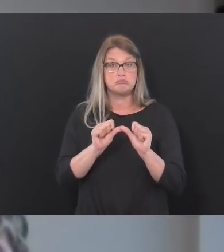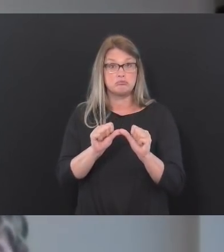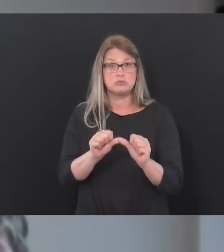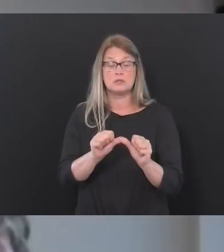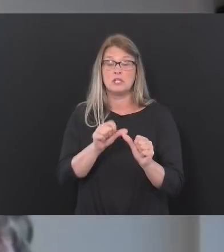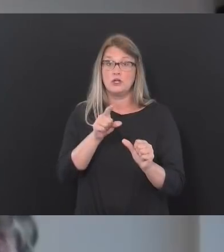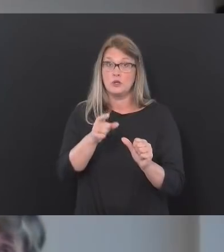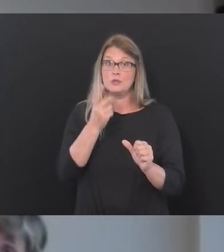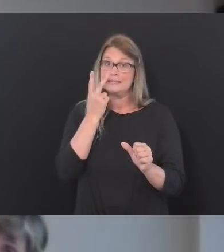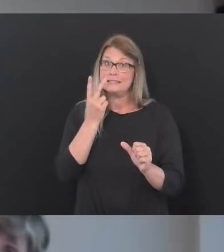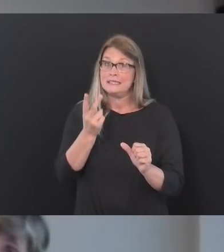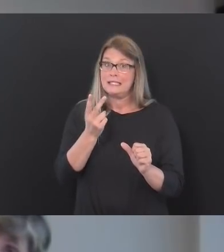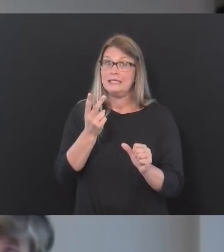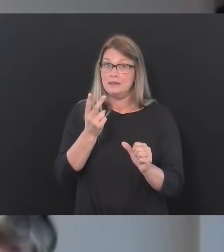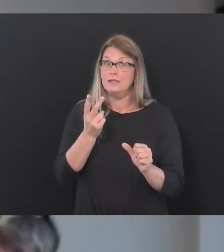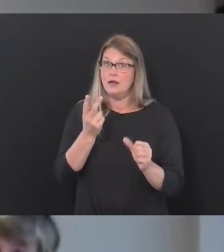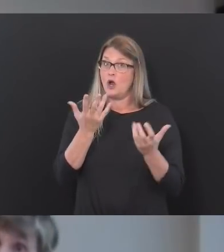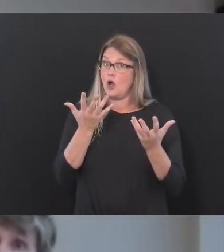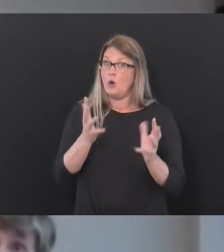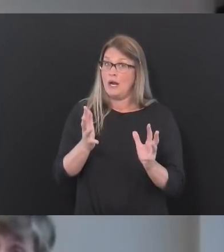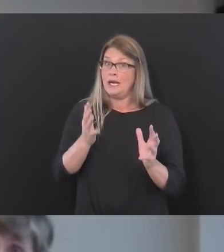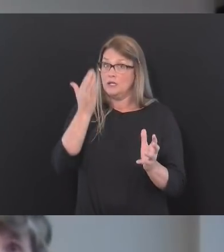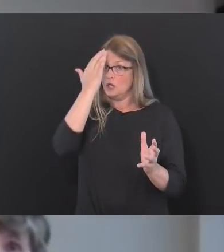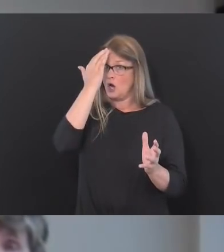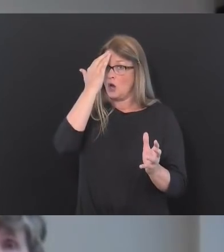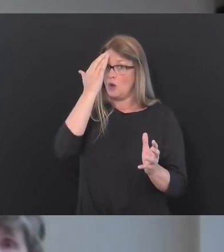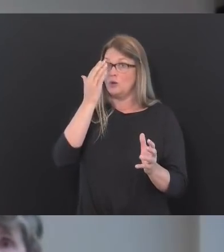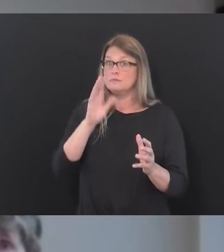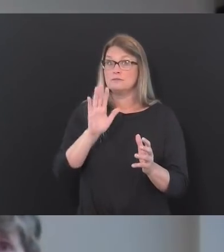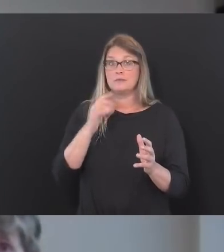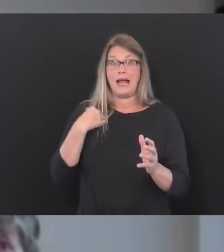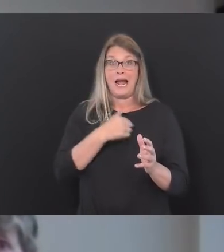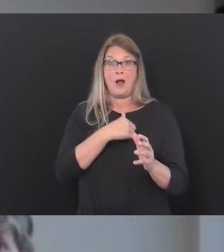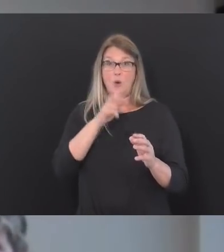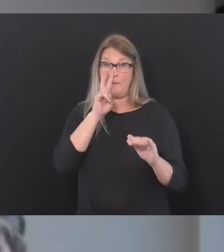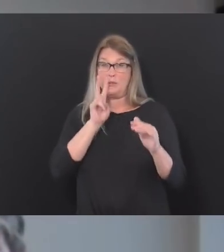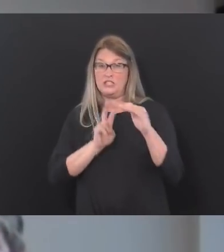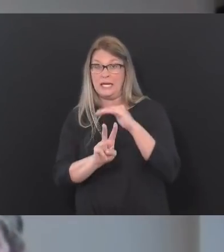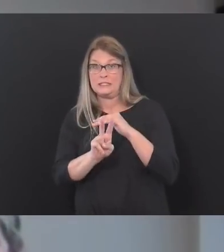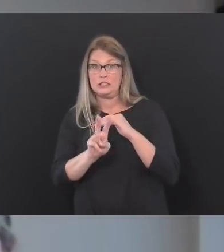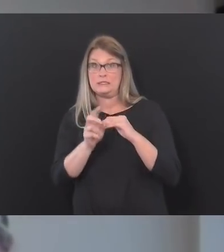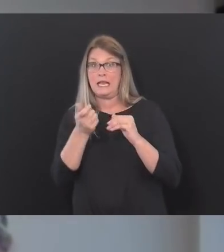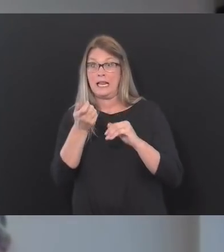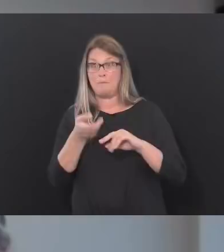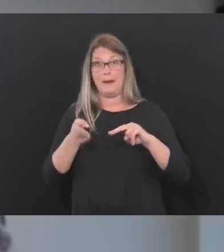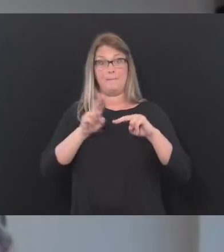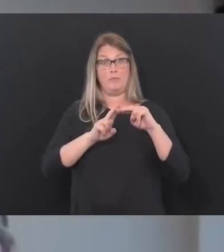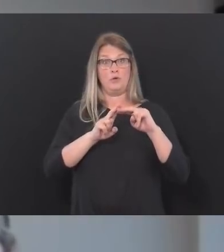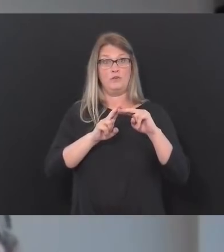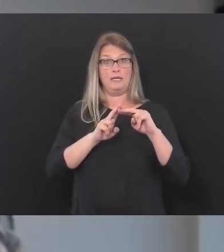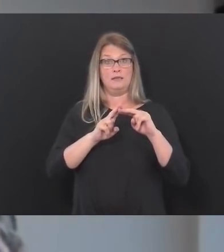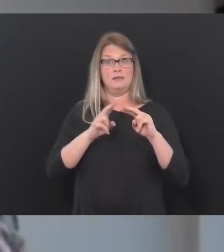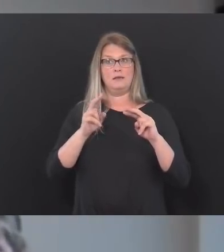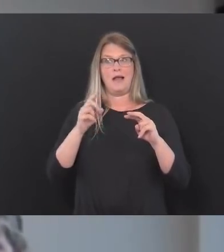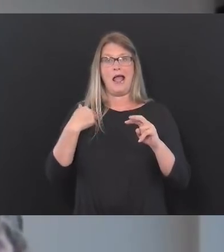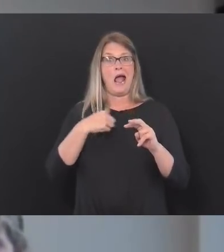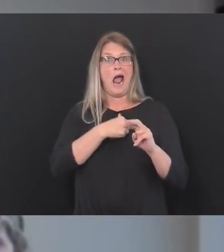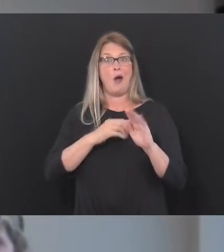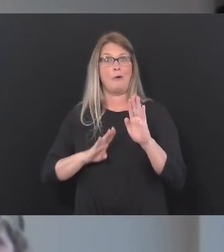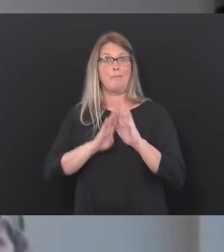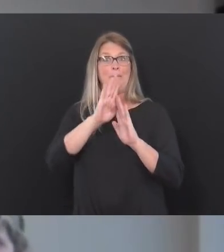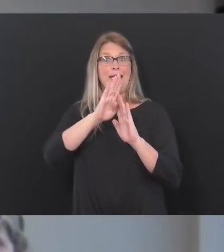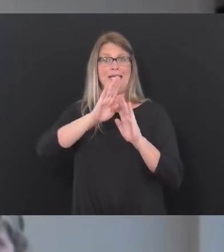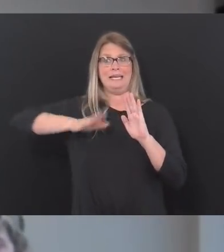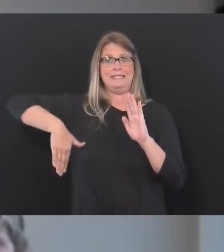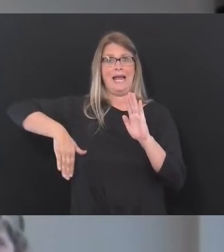projections are actually improving in terms of what our peak might look like. And although it may come sooner than